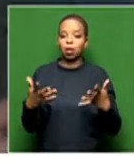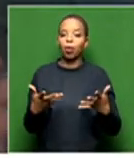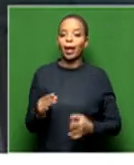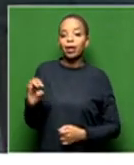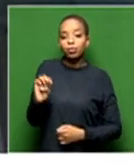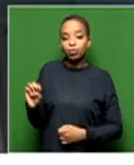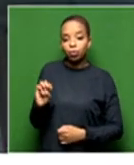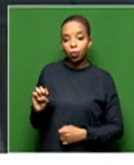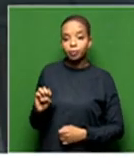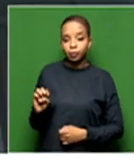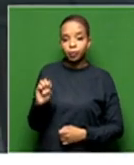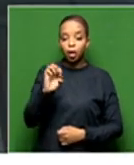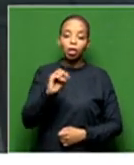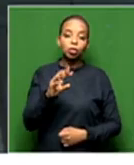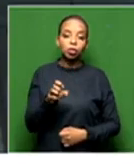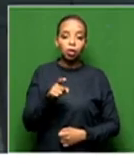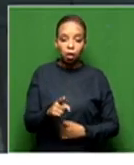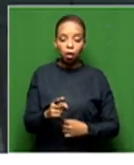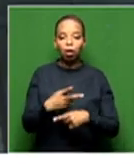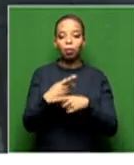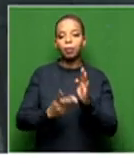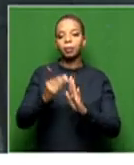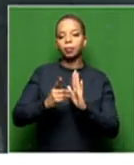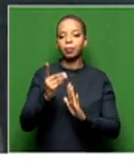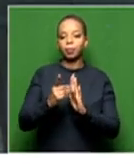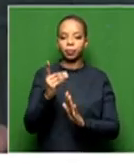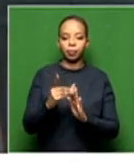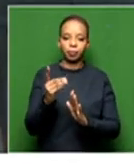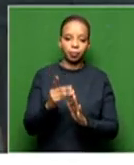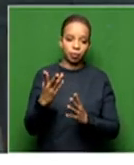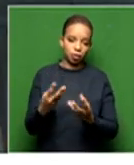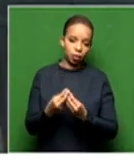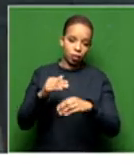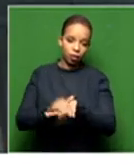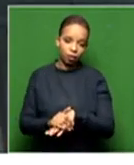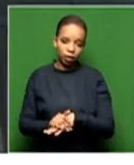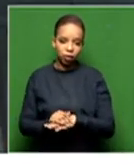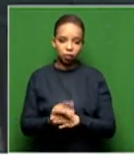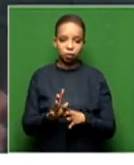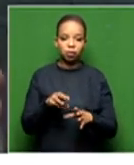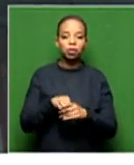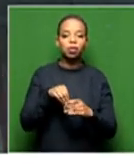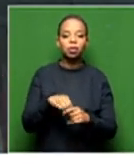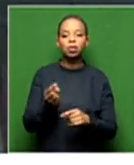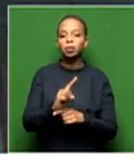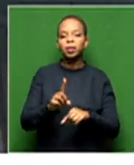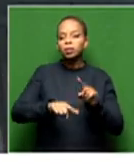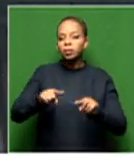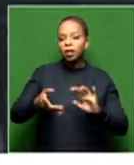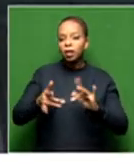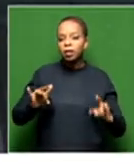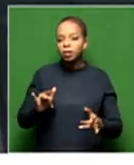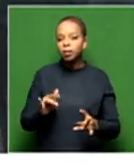The program provides a tailor-made week in France, including training session network and a